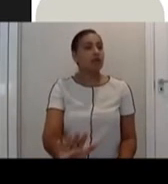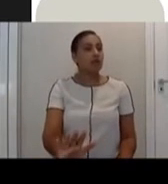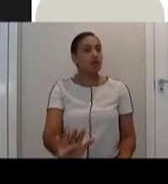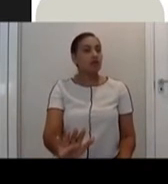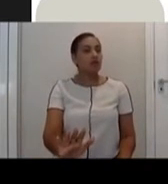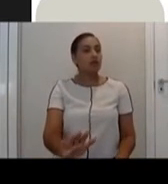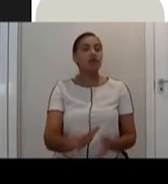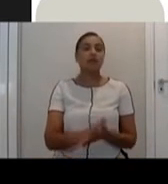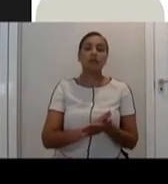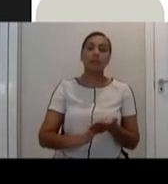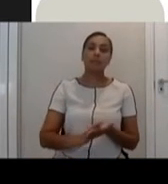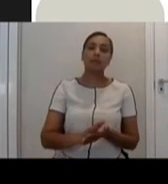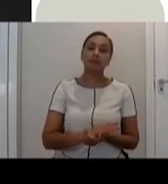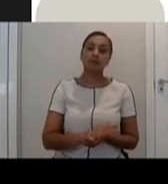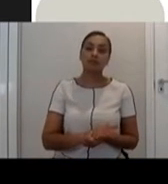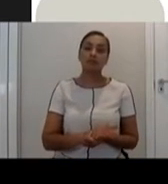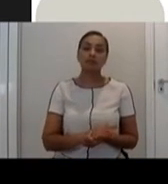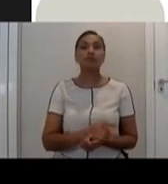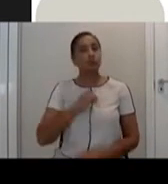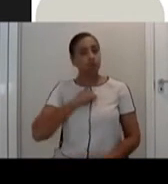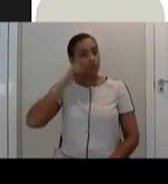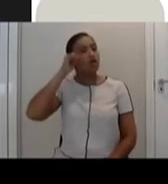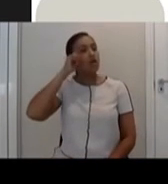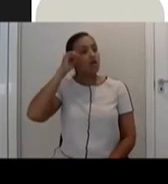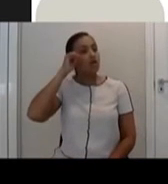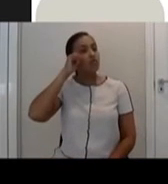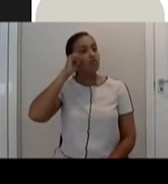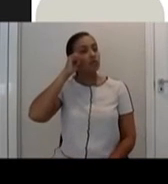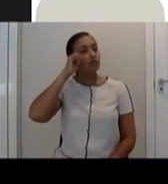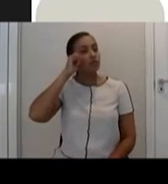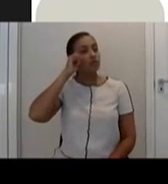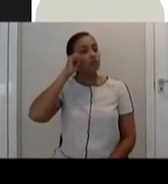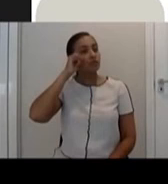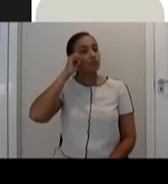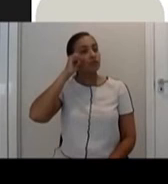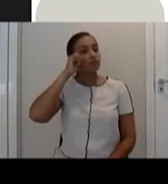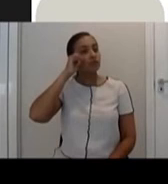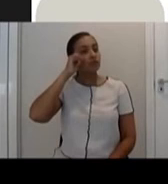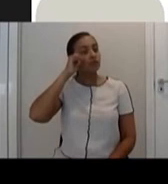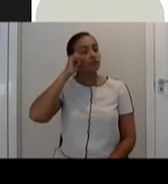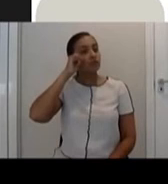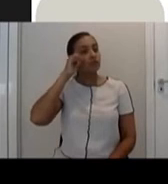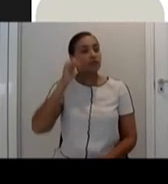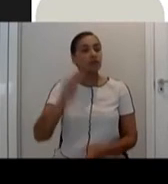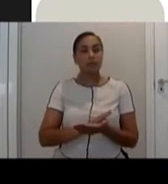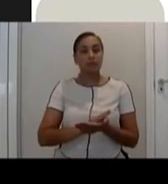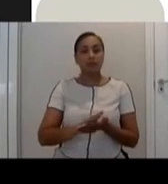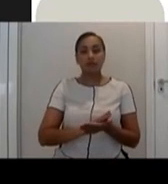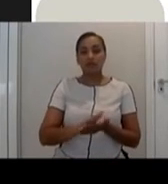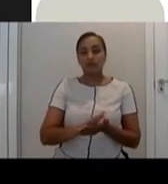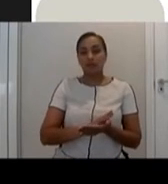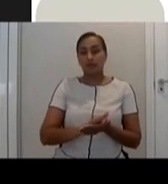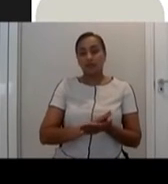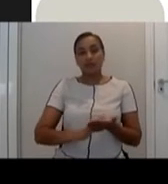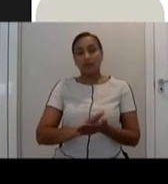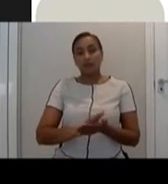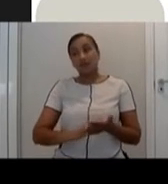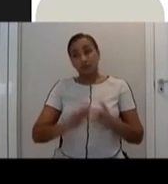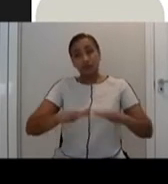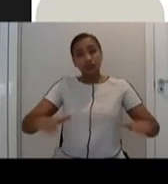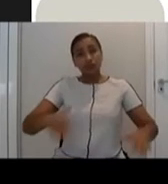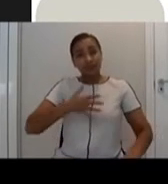and that you know, we're very aware that you know, not having education in place and not